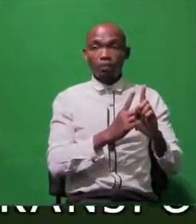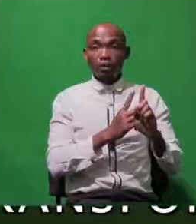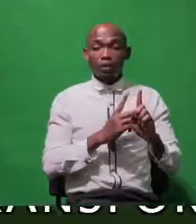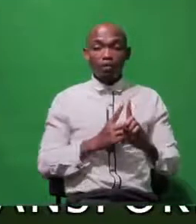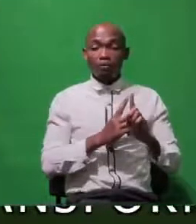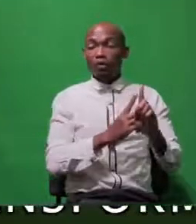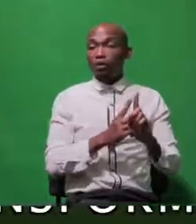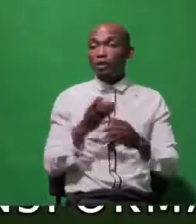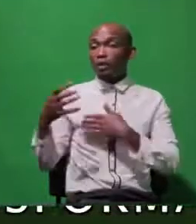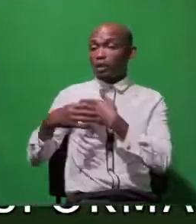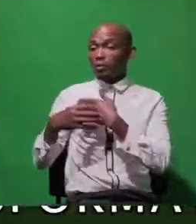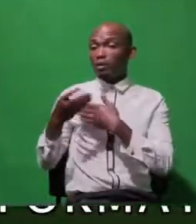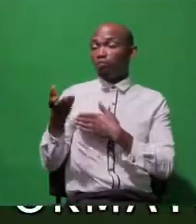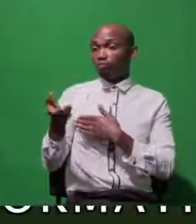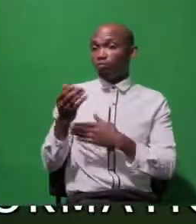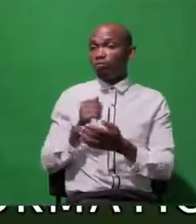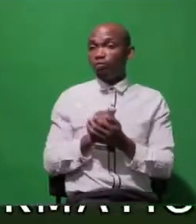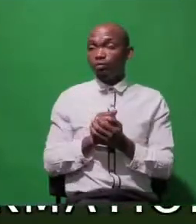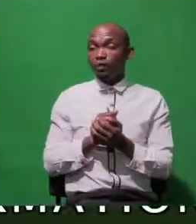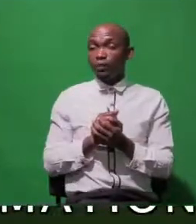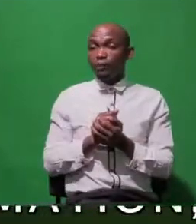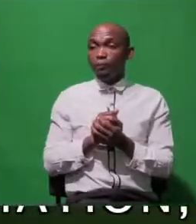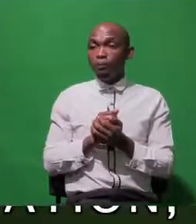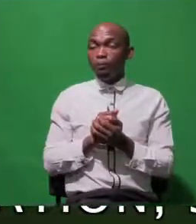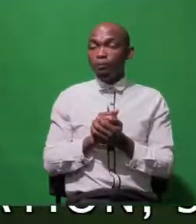image of the